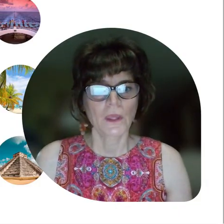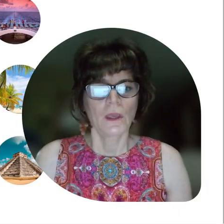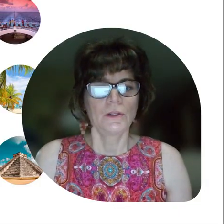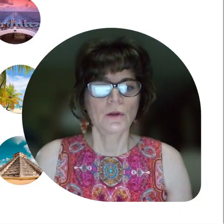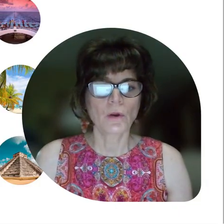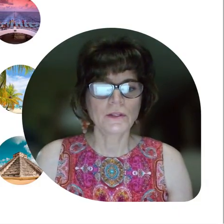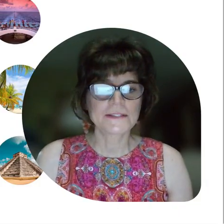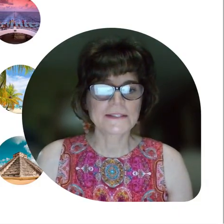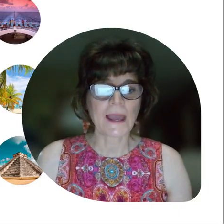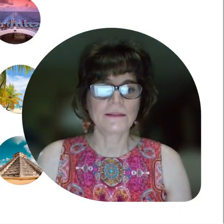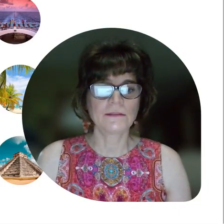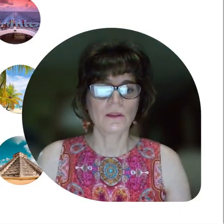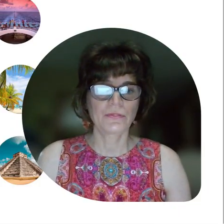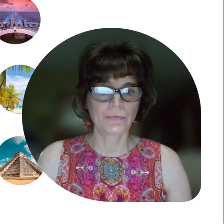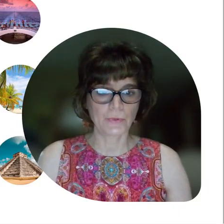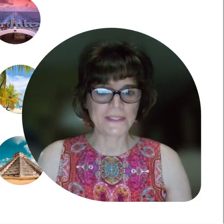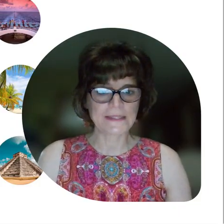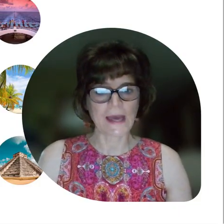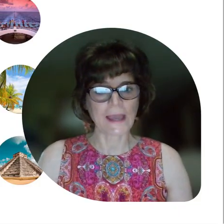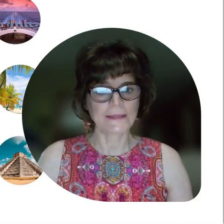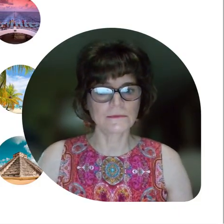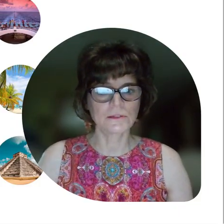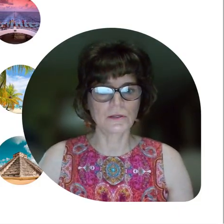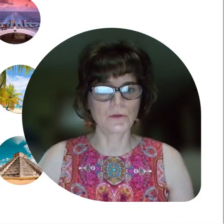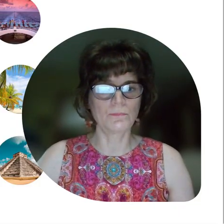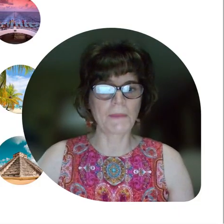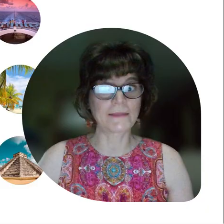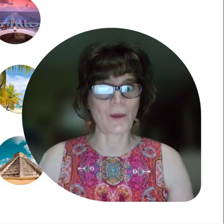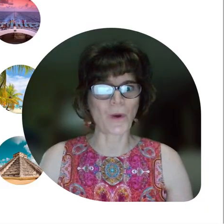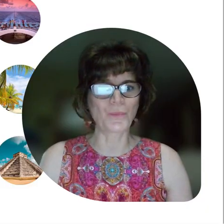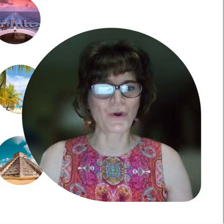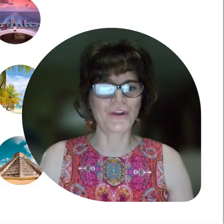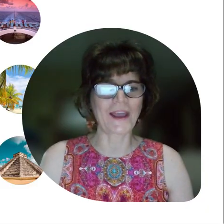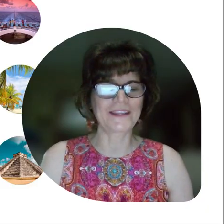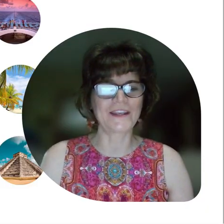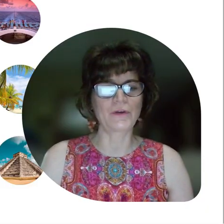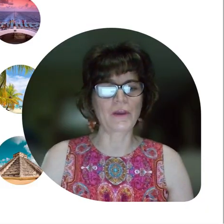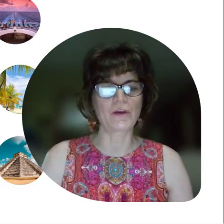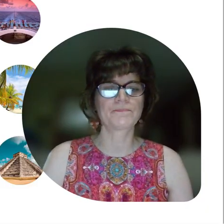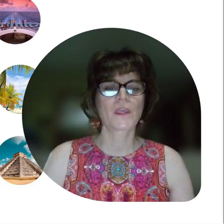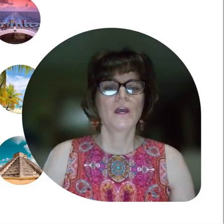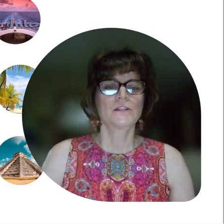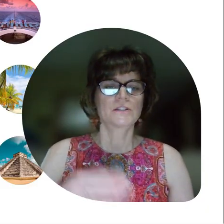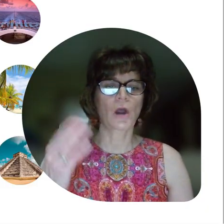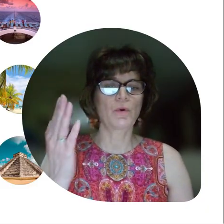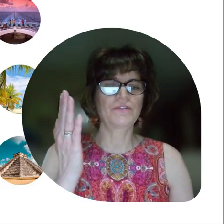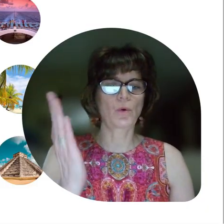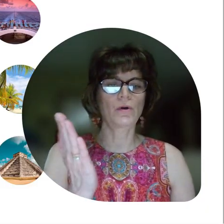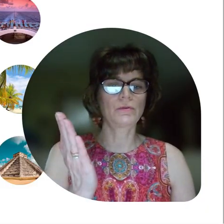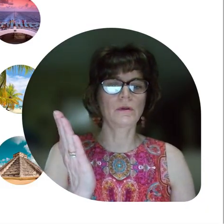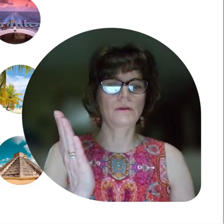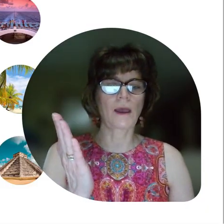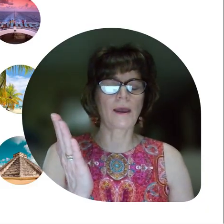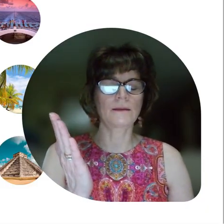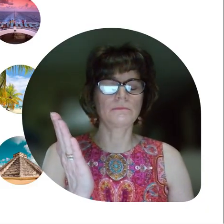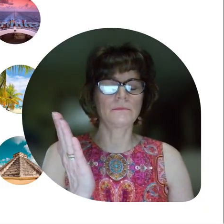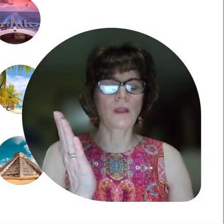Itinerary. You're going to sign three signs to make that one word, itinerary. So with